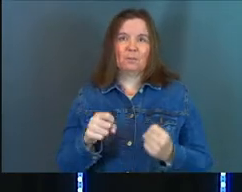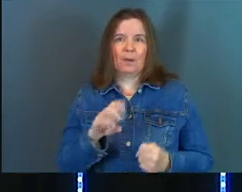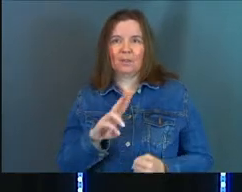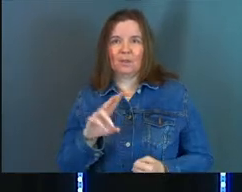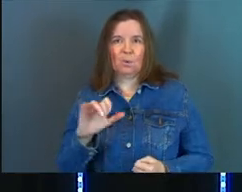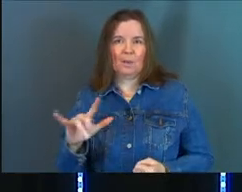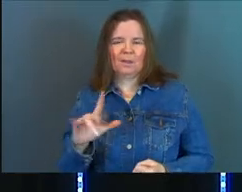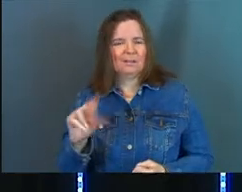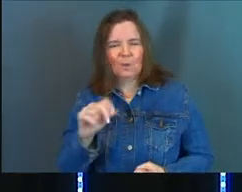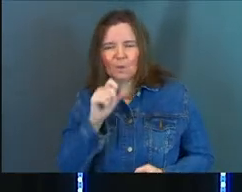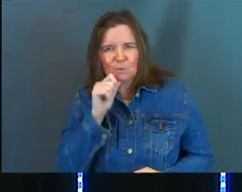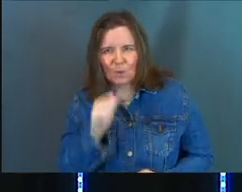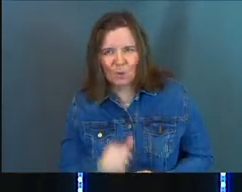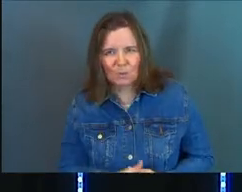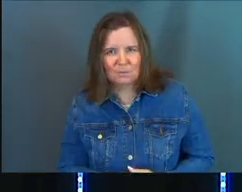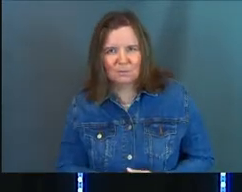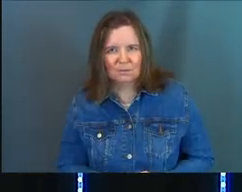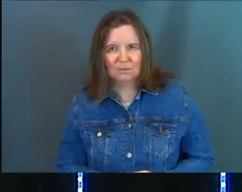their will. No, you don't.